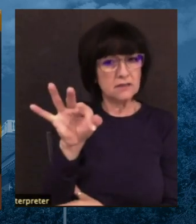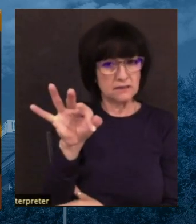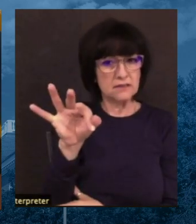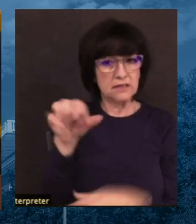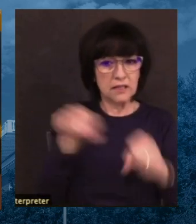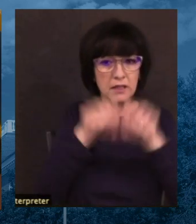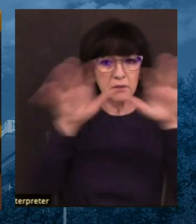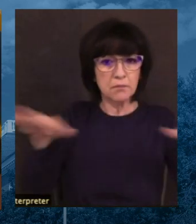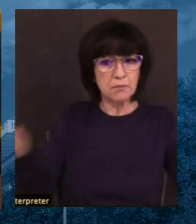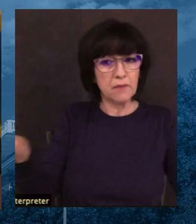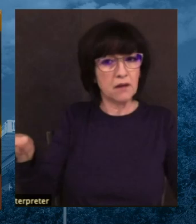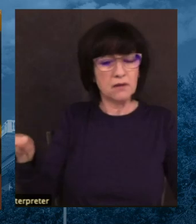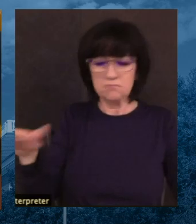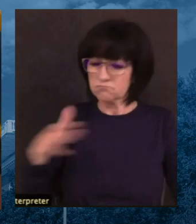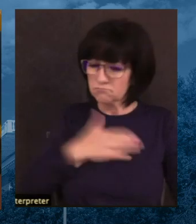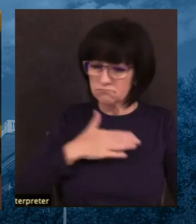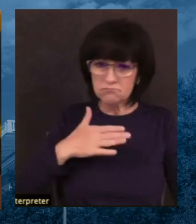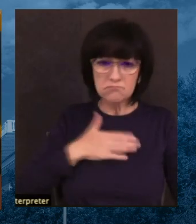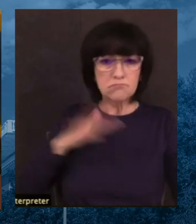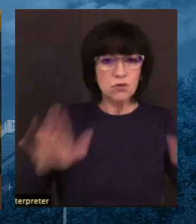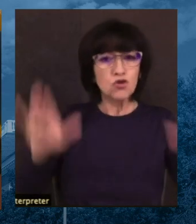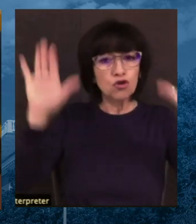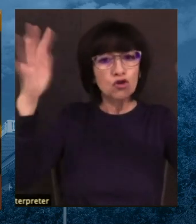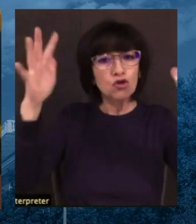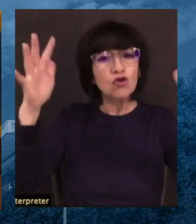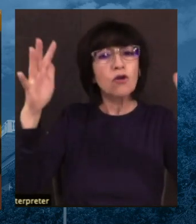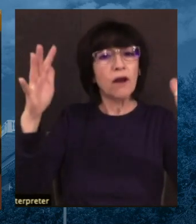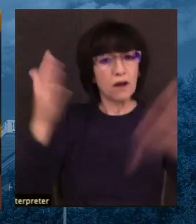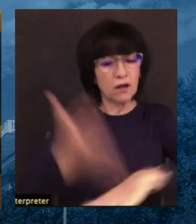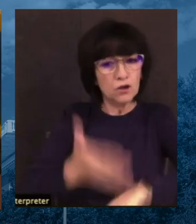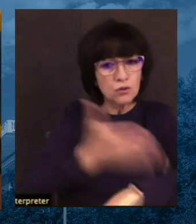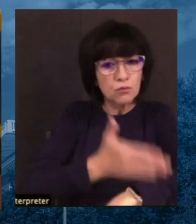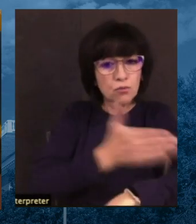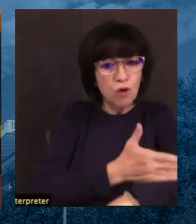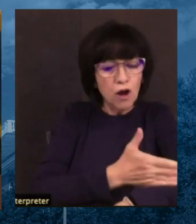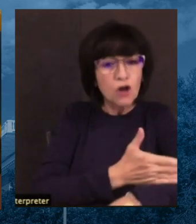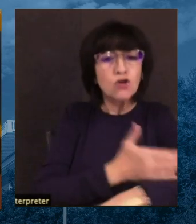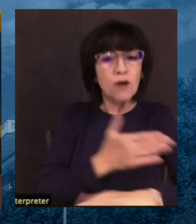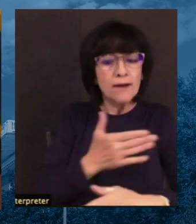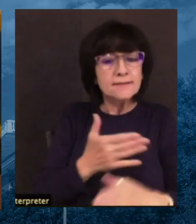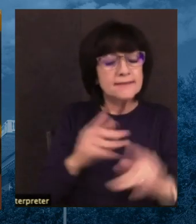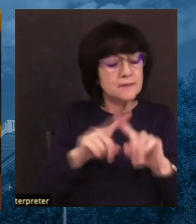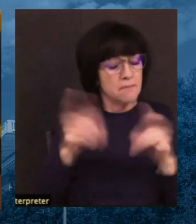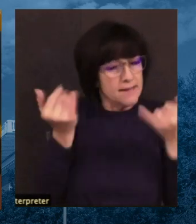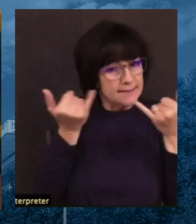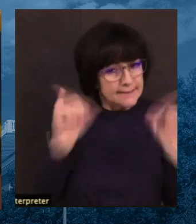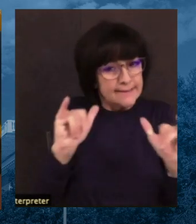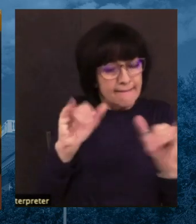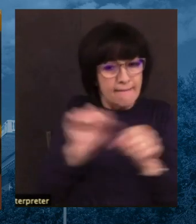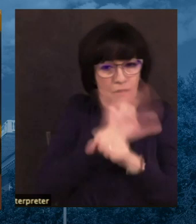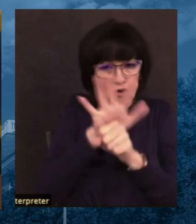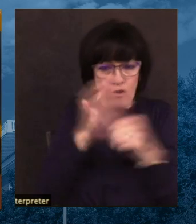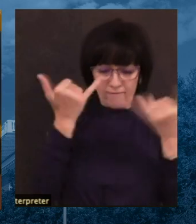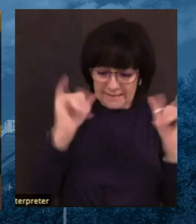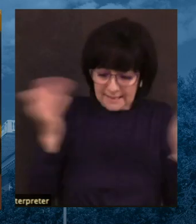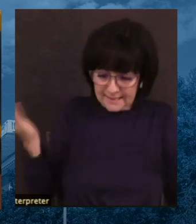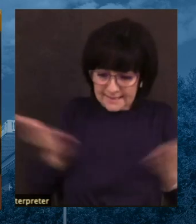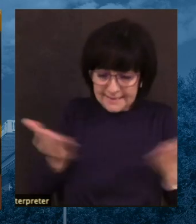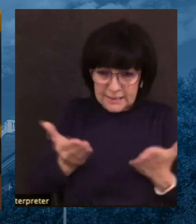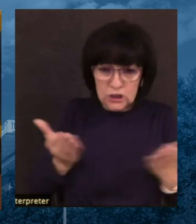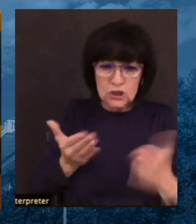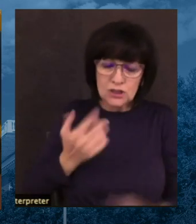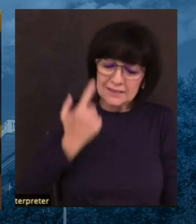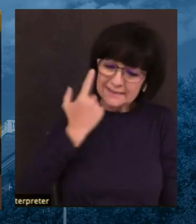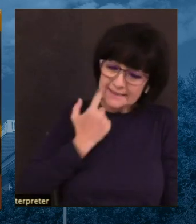in so-called flattening the curve, but we know that the virus still is among us, and we've seen a little bit of an uptick there